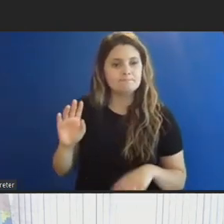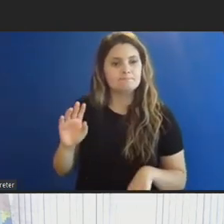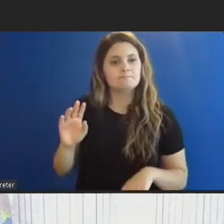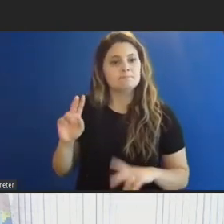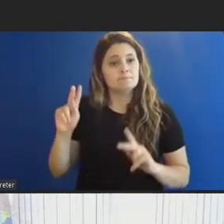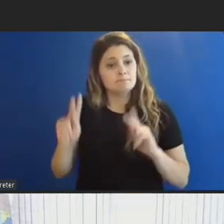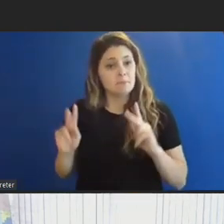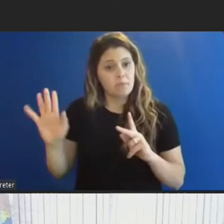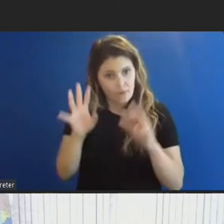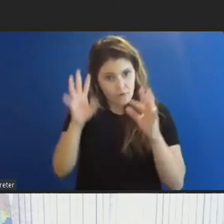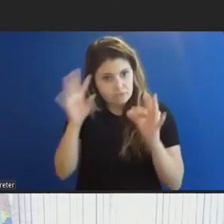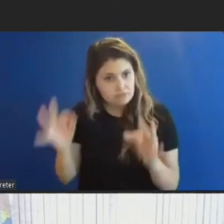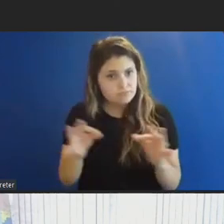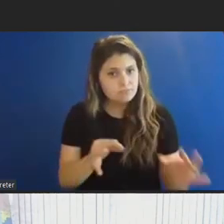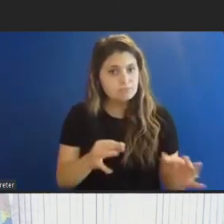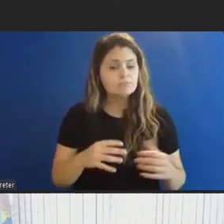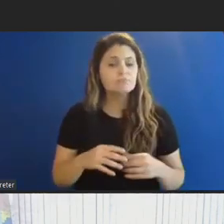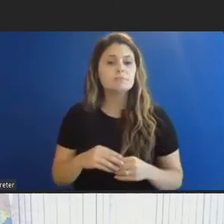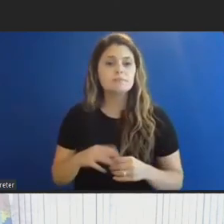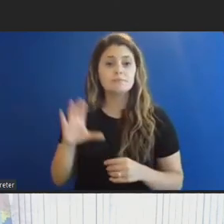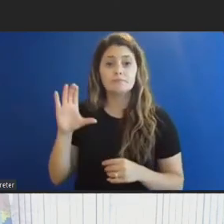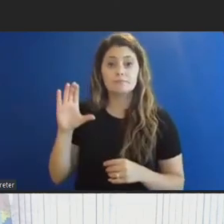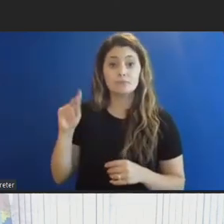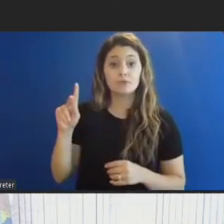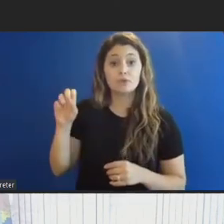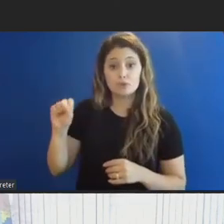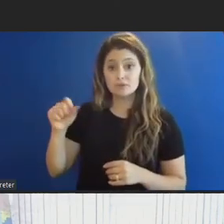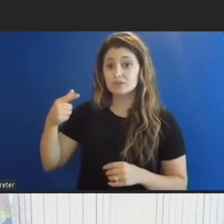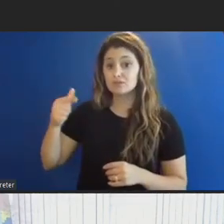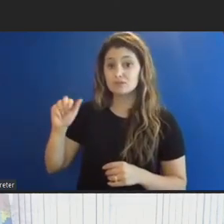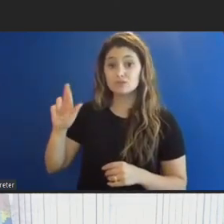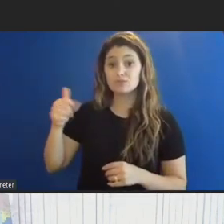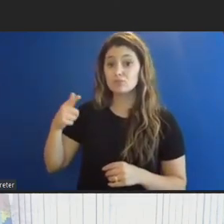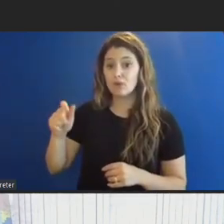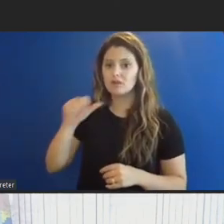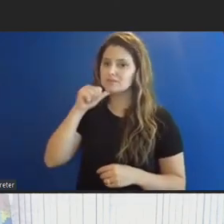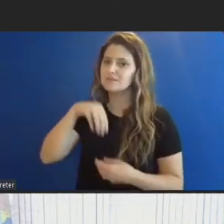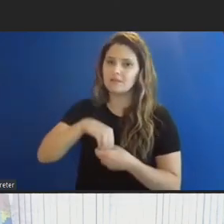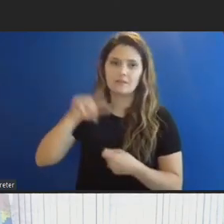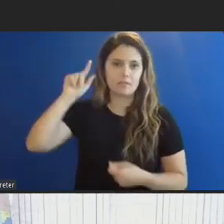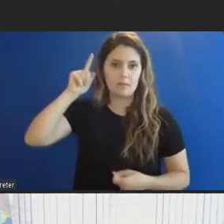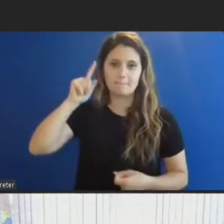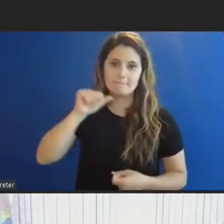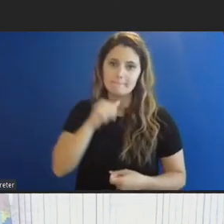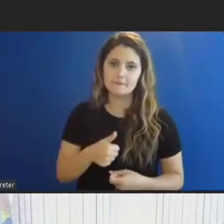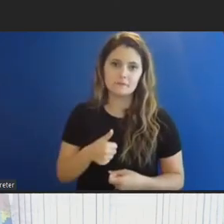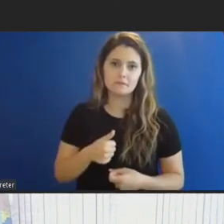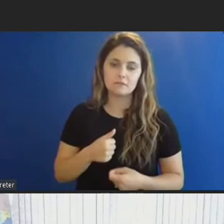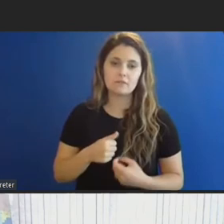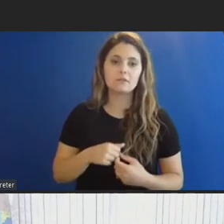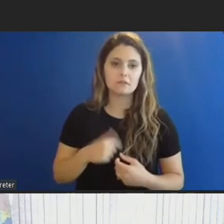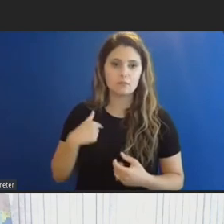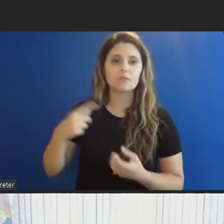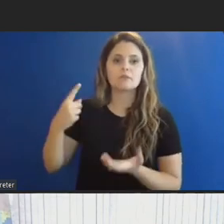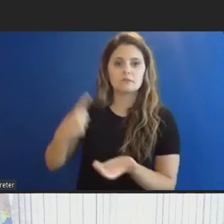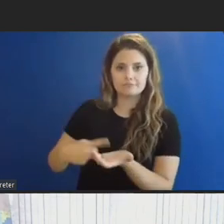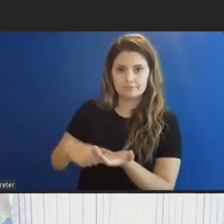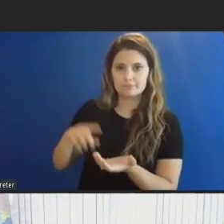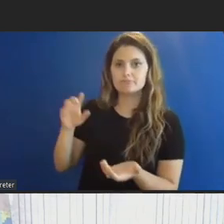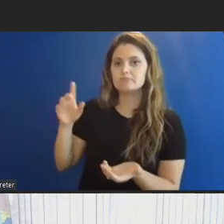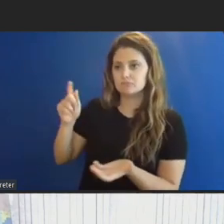some decisions that are made. Cook's Garage is not in the city. We have talked to the county judge about